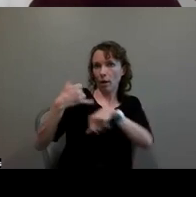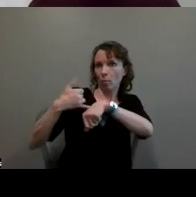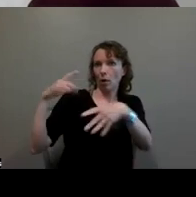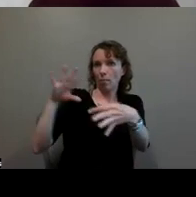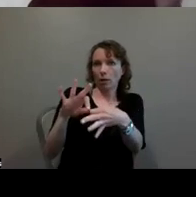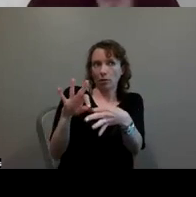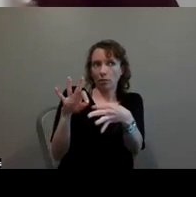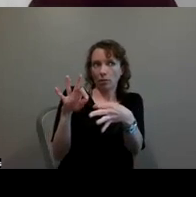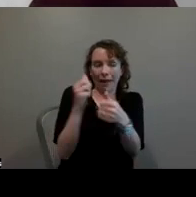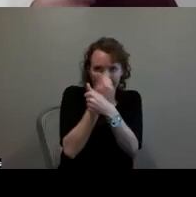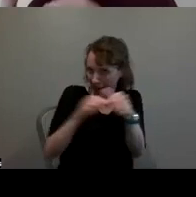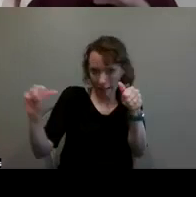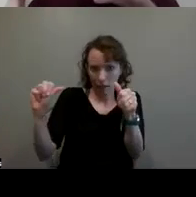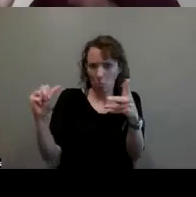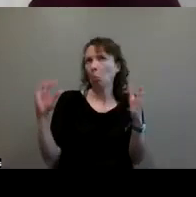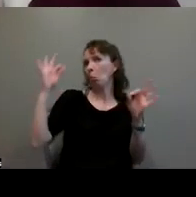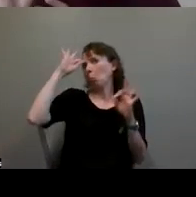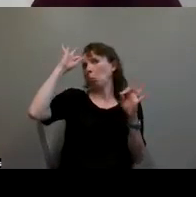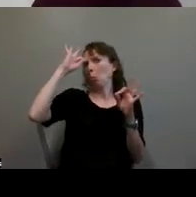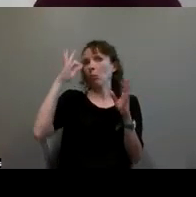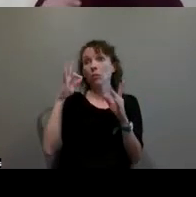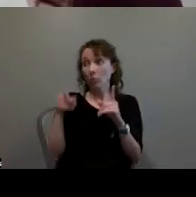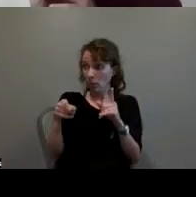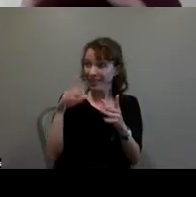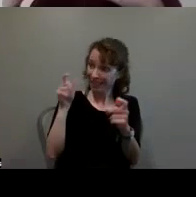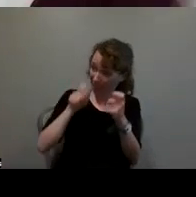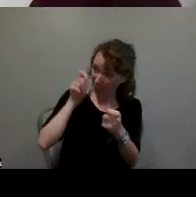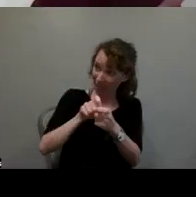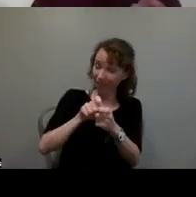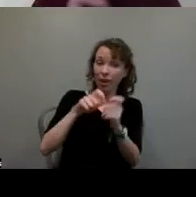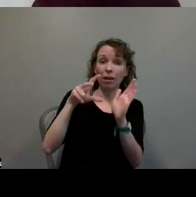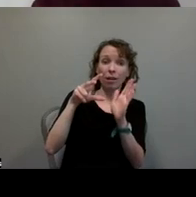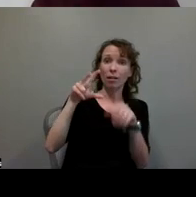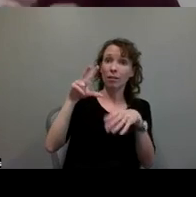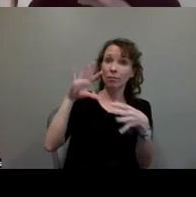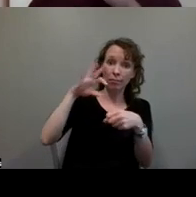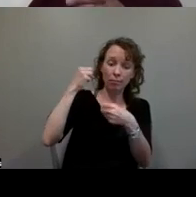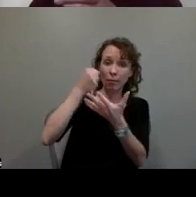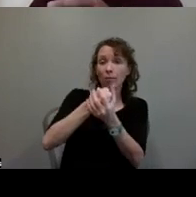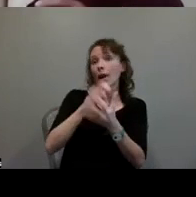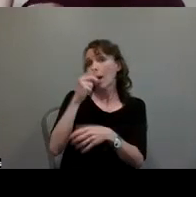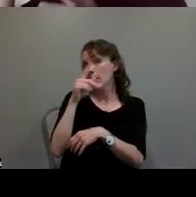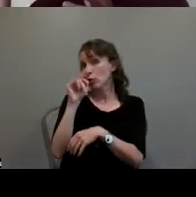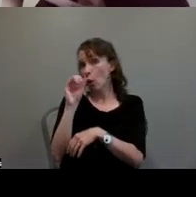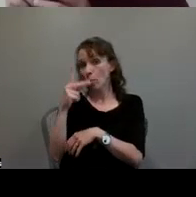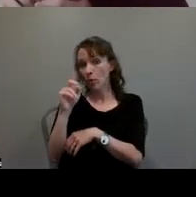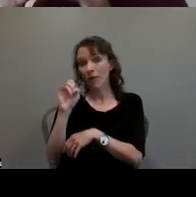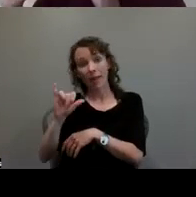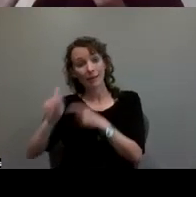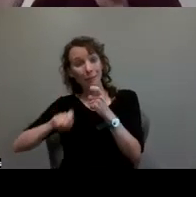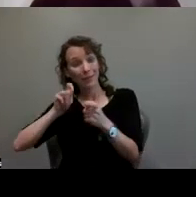to anything, let alone a specific epitope of a specific antigen. And so we're calling that